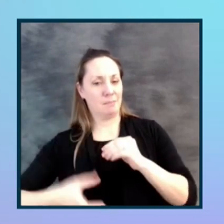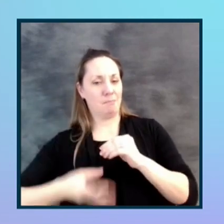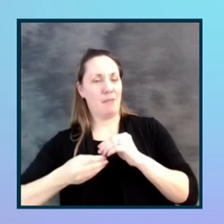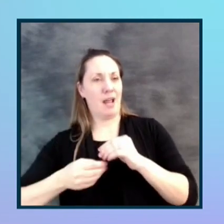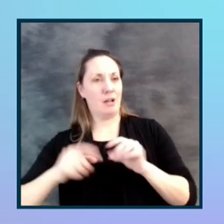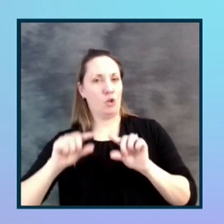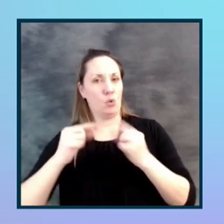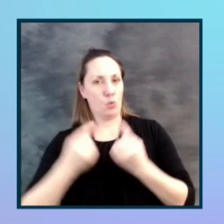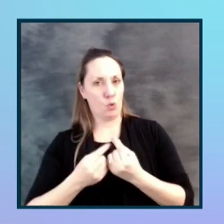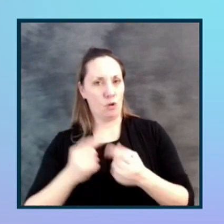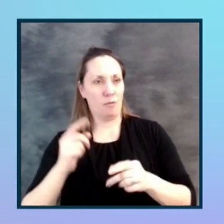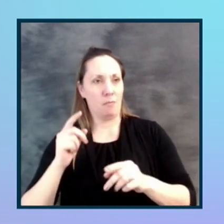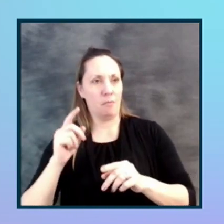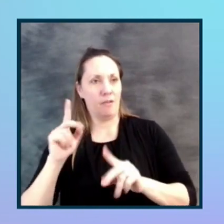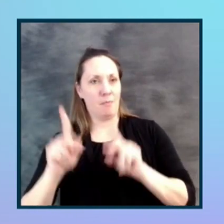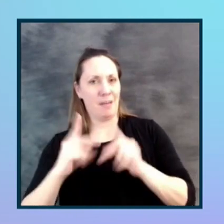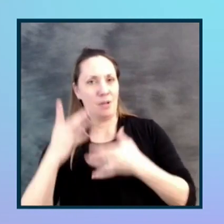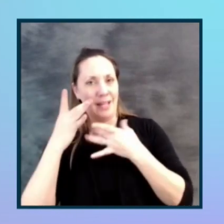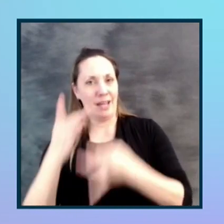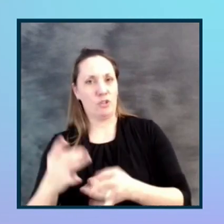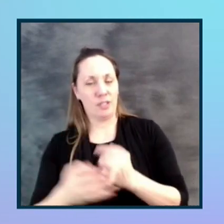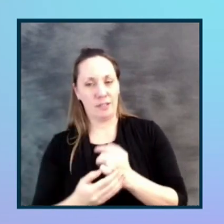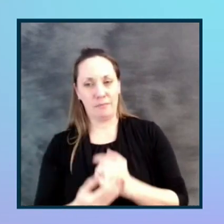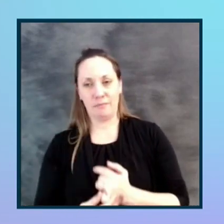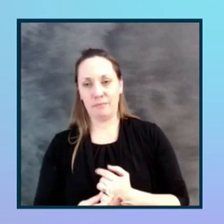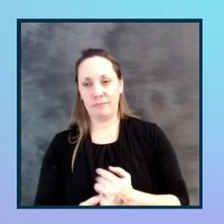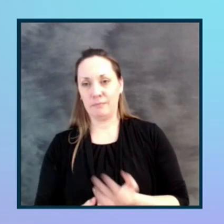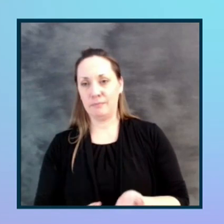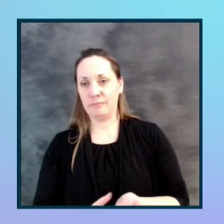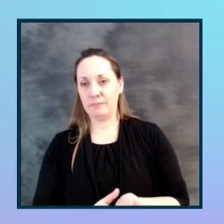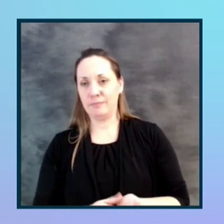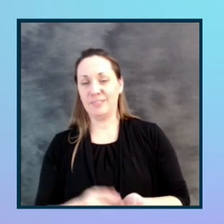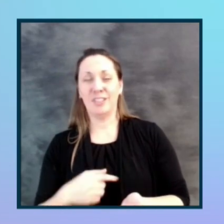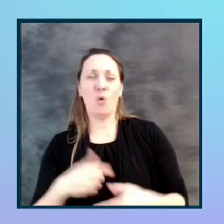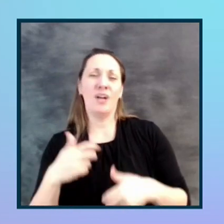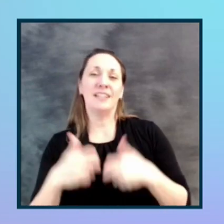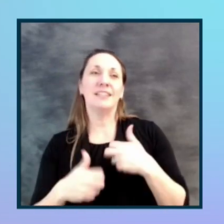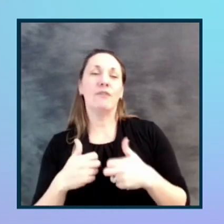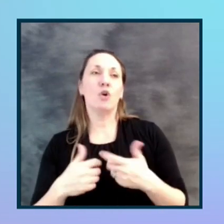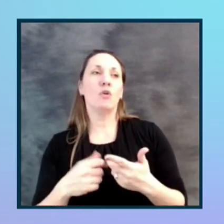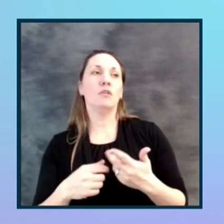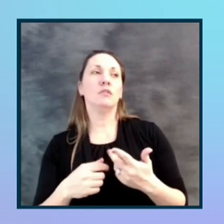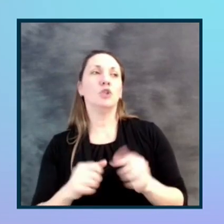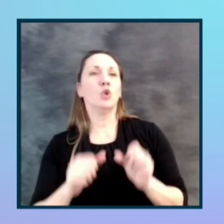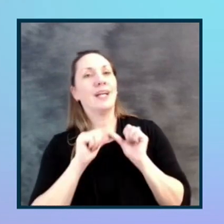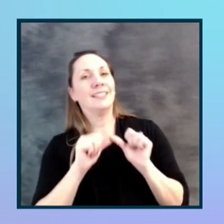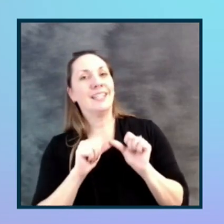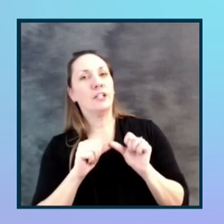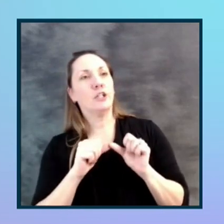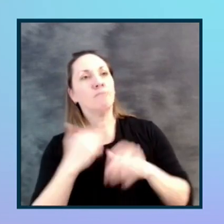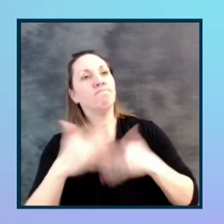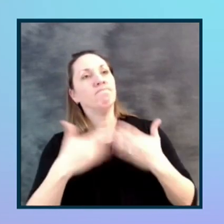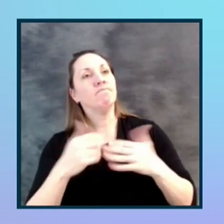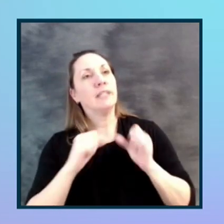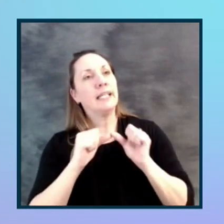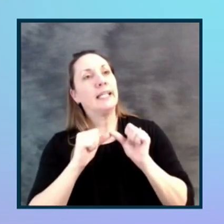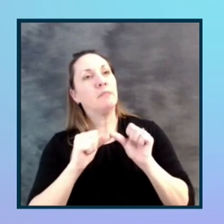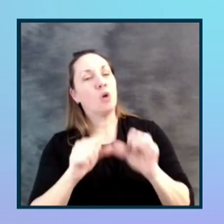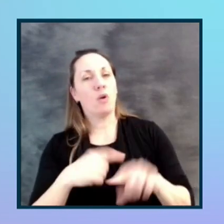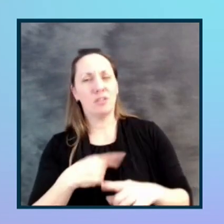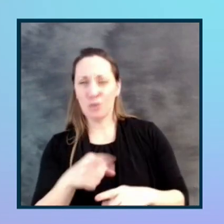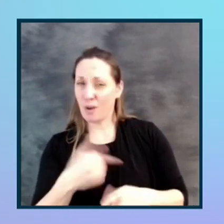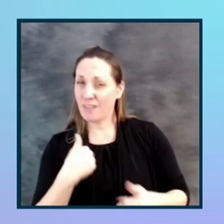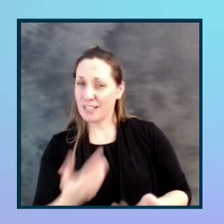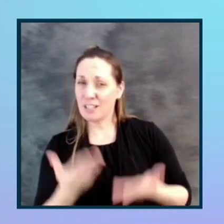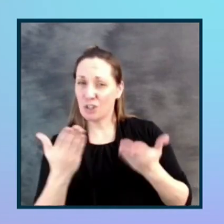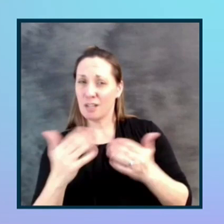of interested folks. Mm-hmm. So it's difficult to continue the momentum. So do you have any suggestions on how to keep